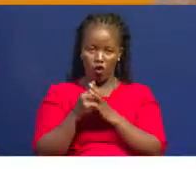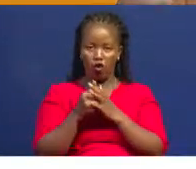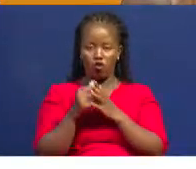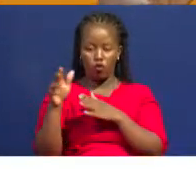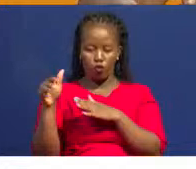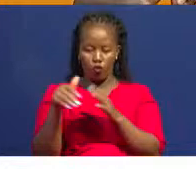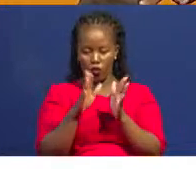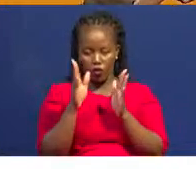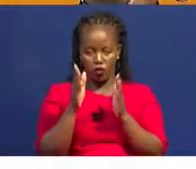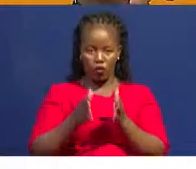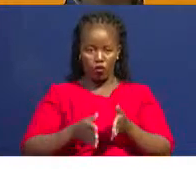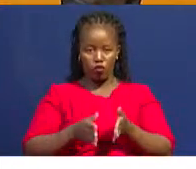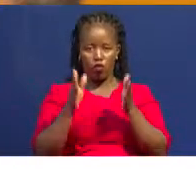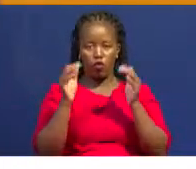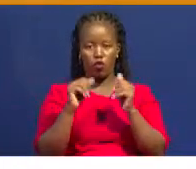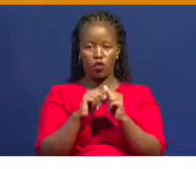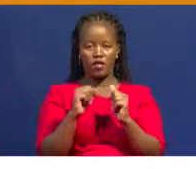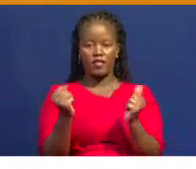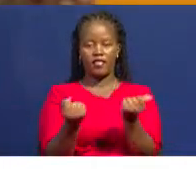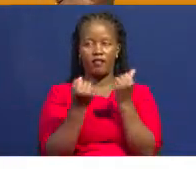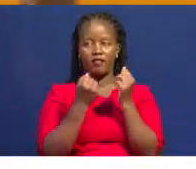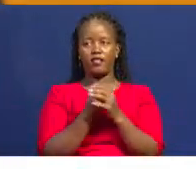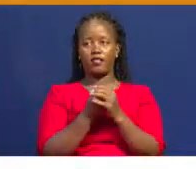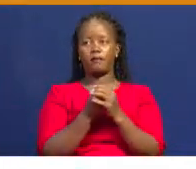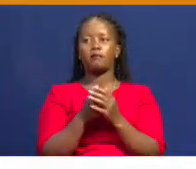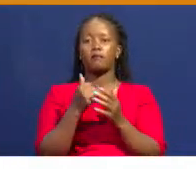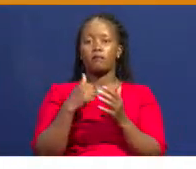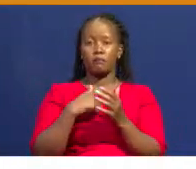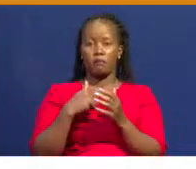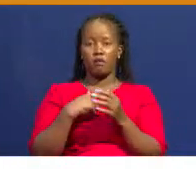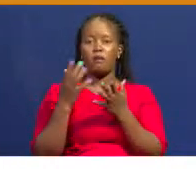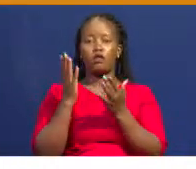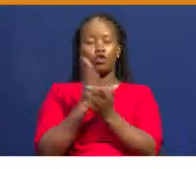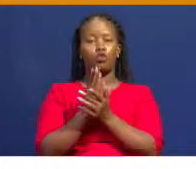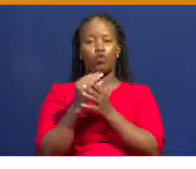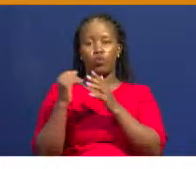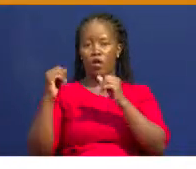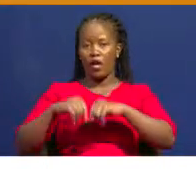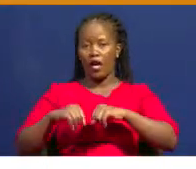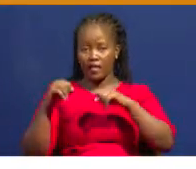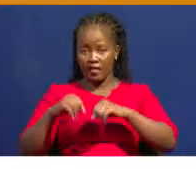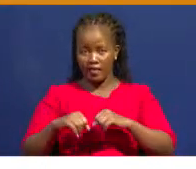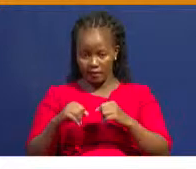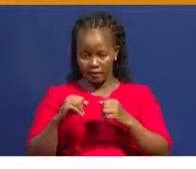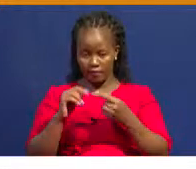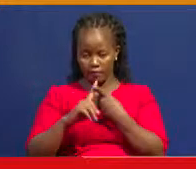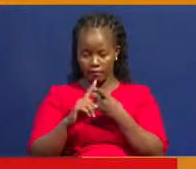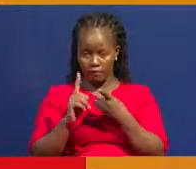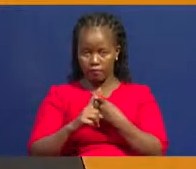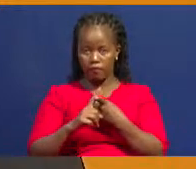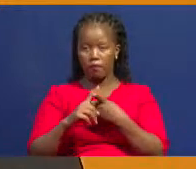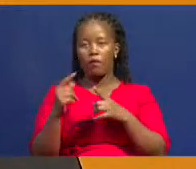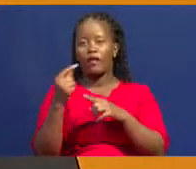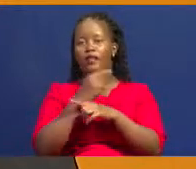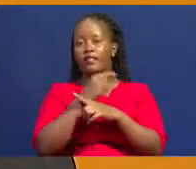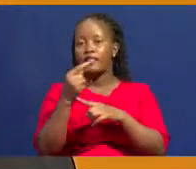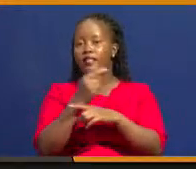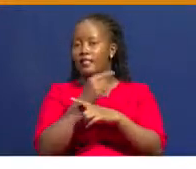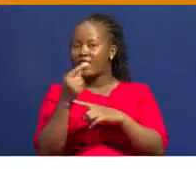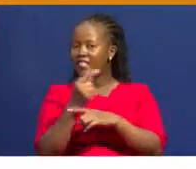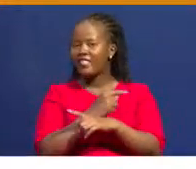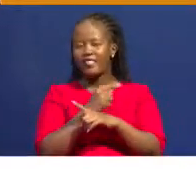They have talked one thing which I agree with them. They have talked about training, the training, which is very